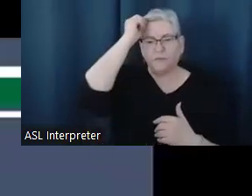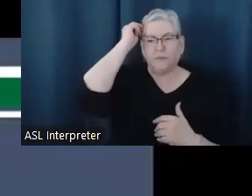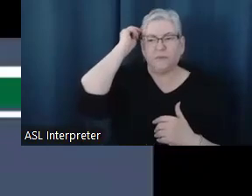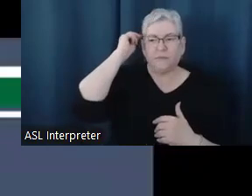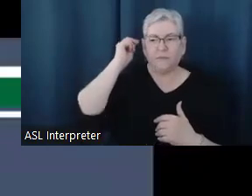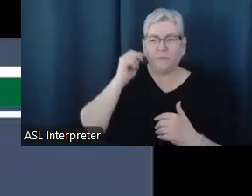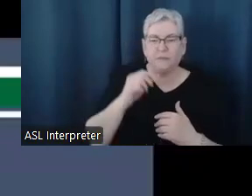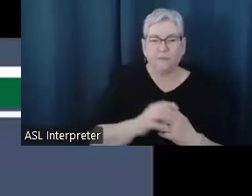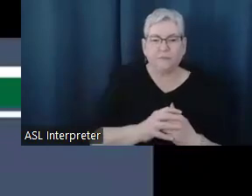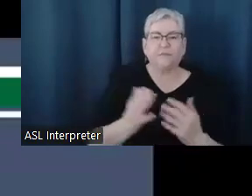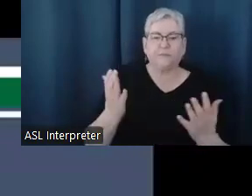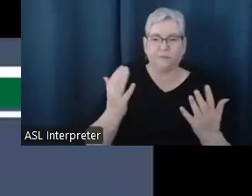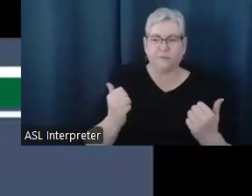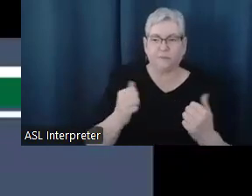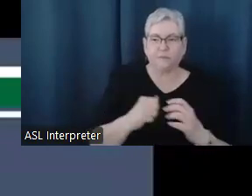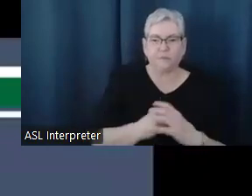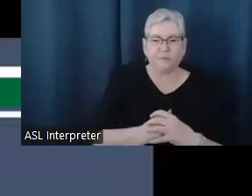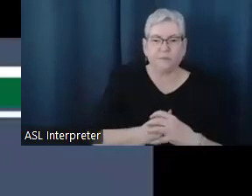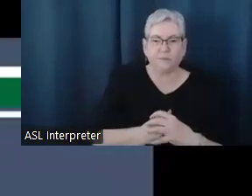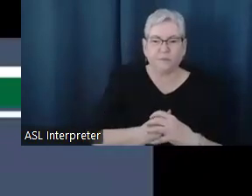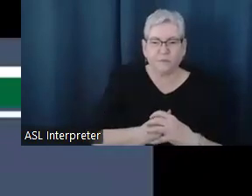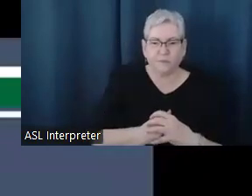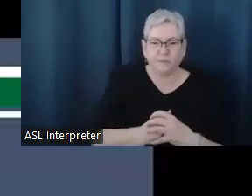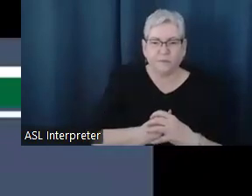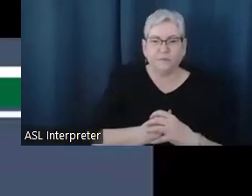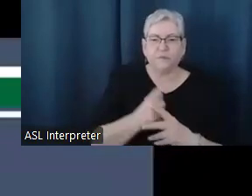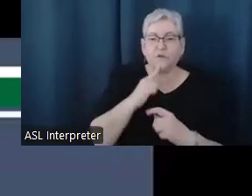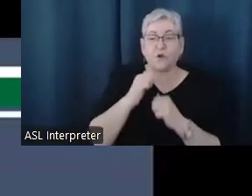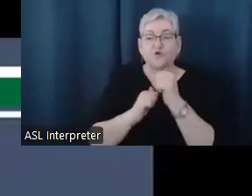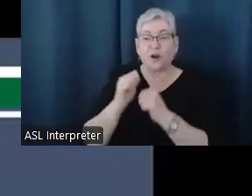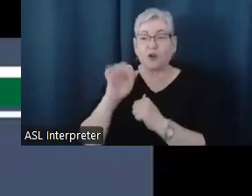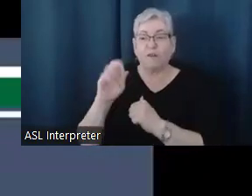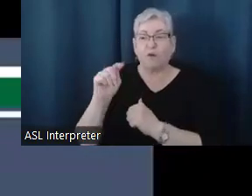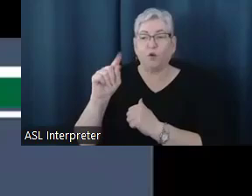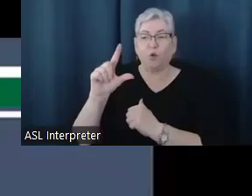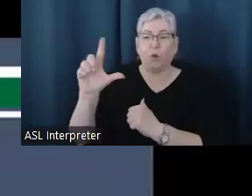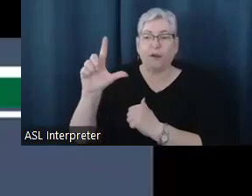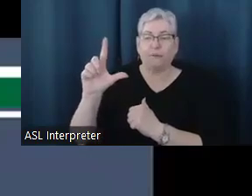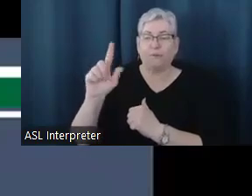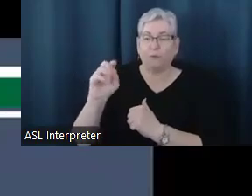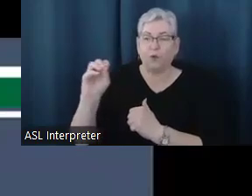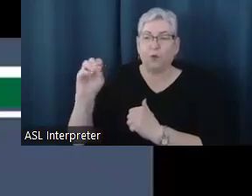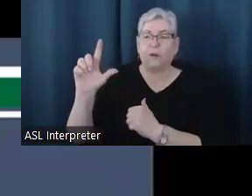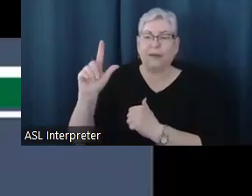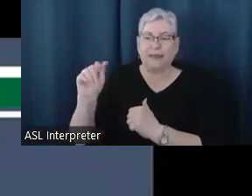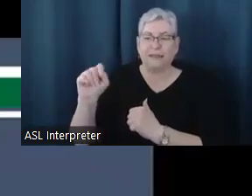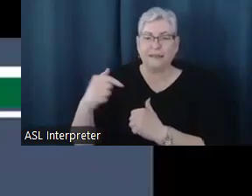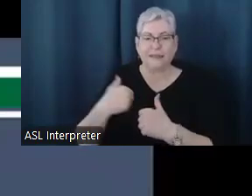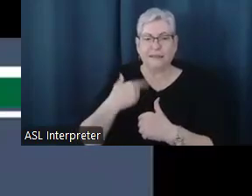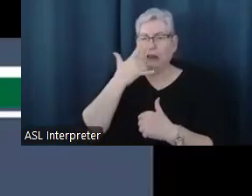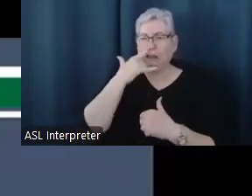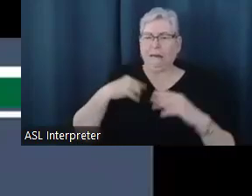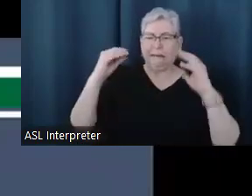All right. So we're going on to the structure of toolkits. I'm going to feel like a little bit of a teacher. I don't see anybody's responses